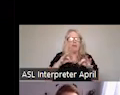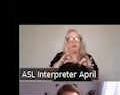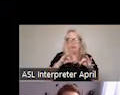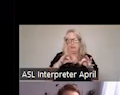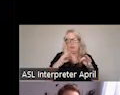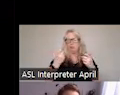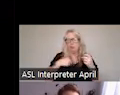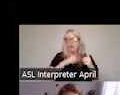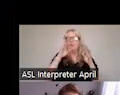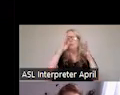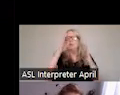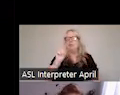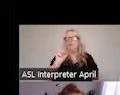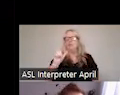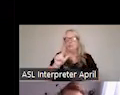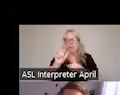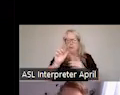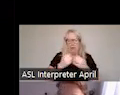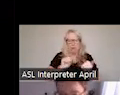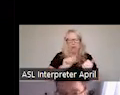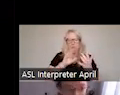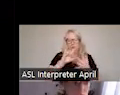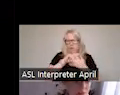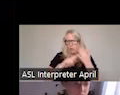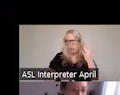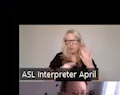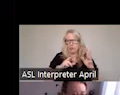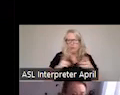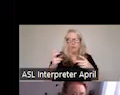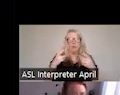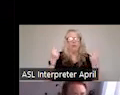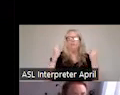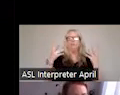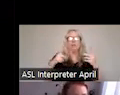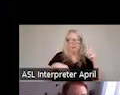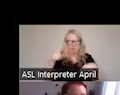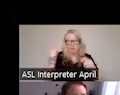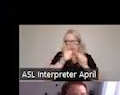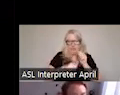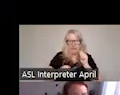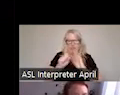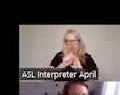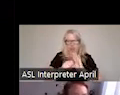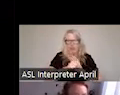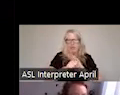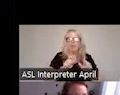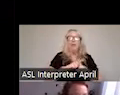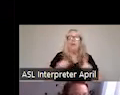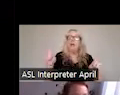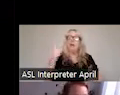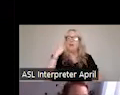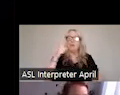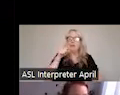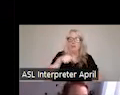created to address this. There's so much variability state by state, but I think that this tool